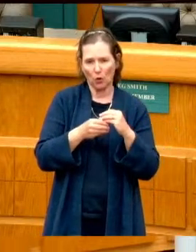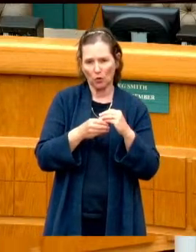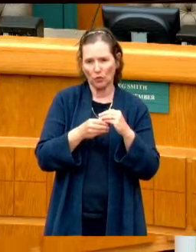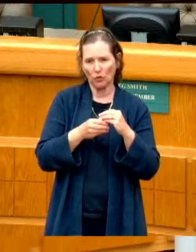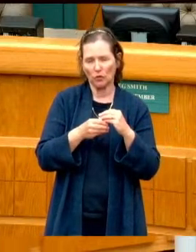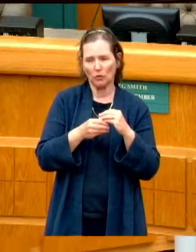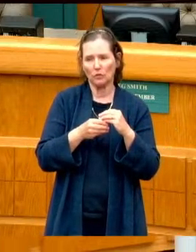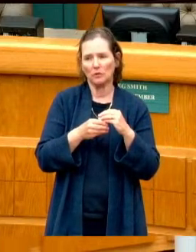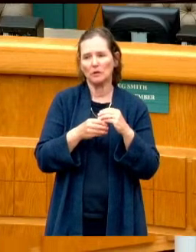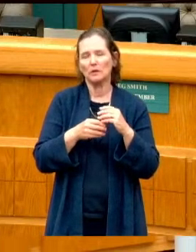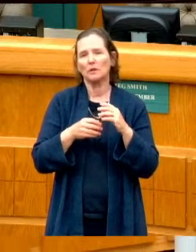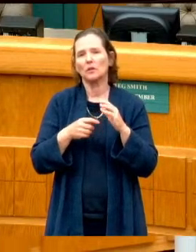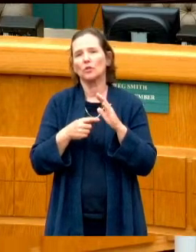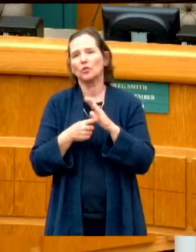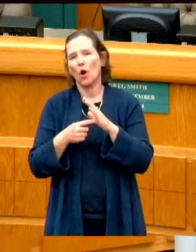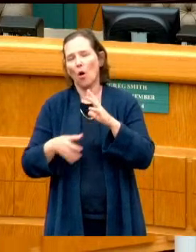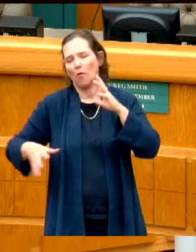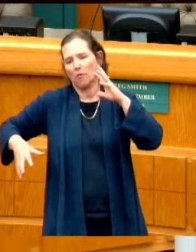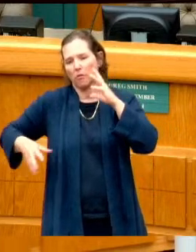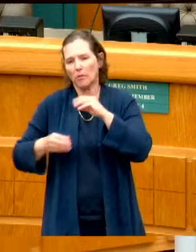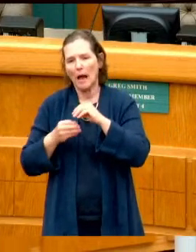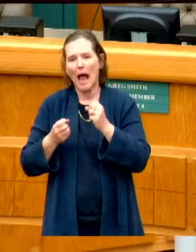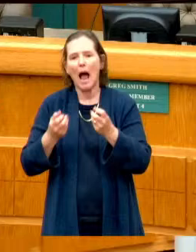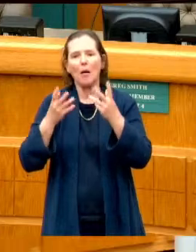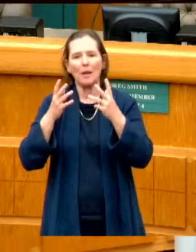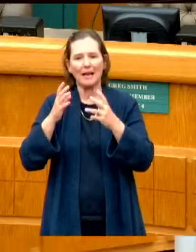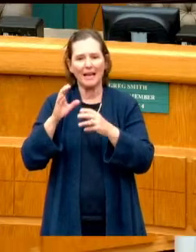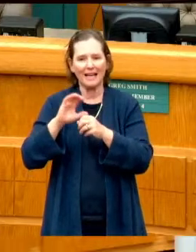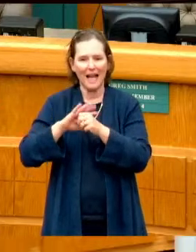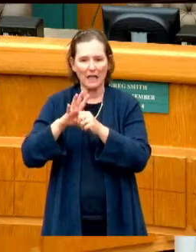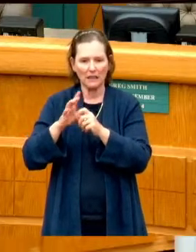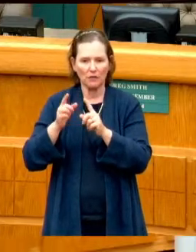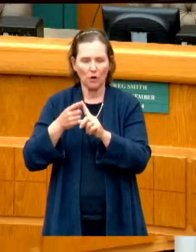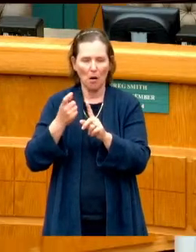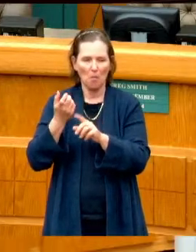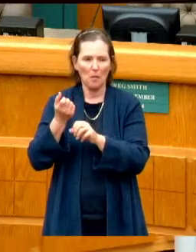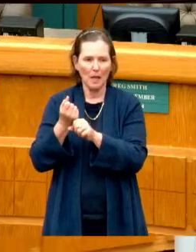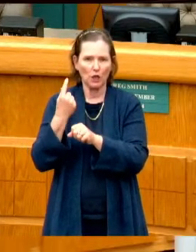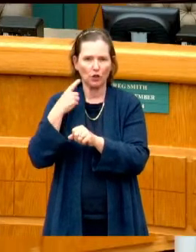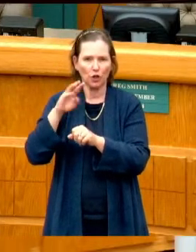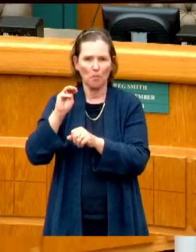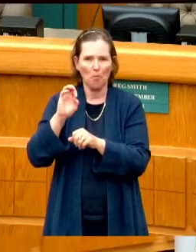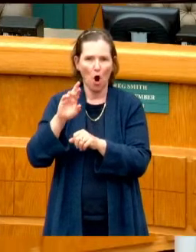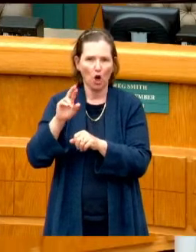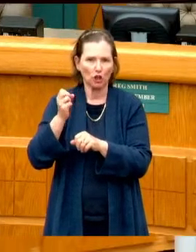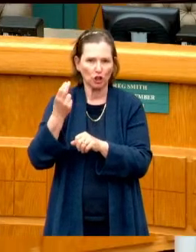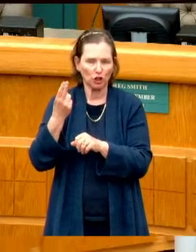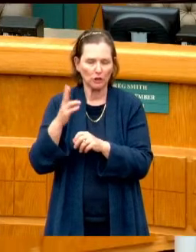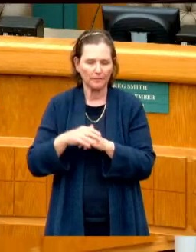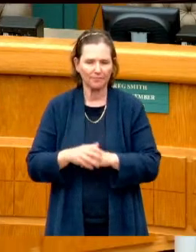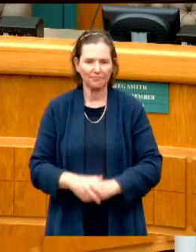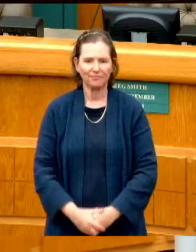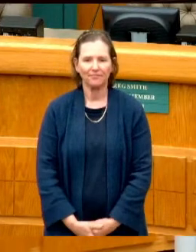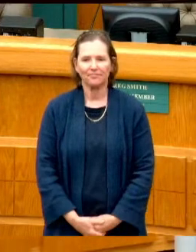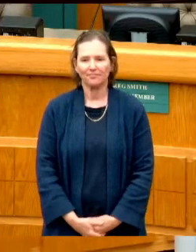39,253 COVID-19 cases in Nueces County since last March of 2020.